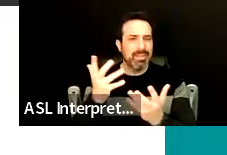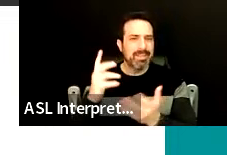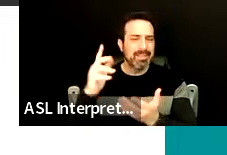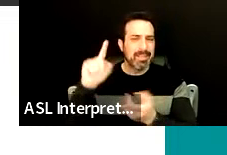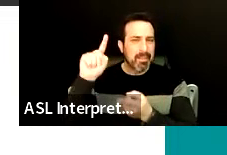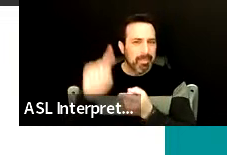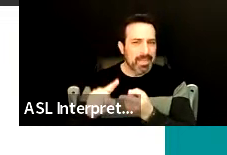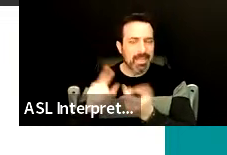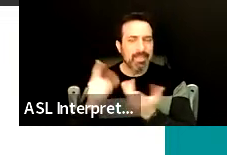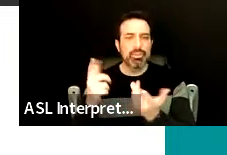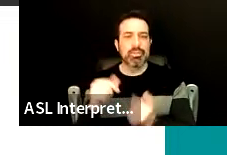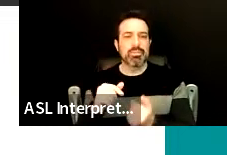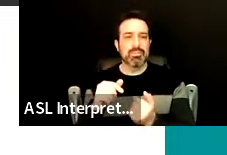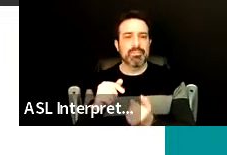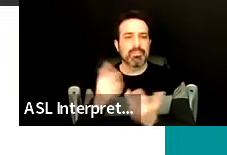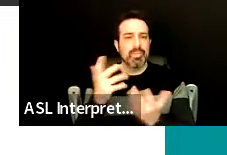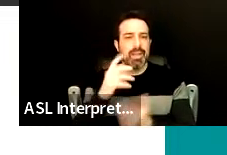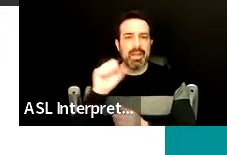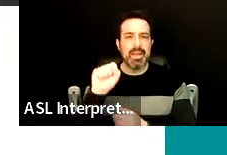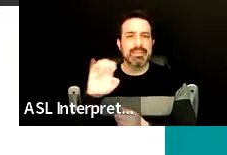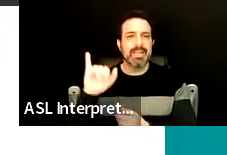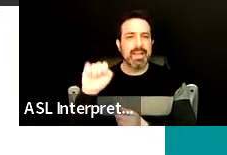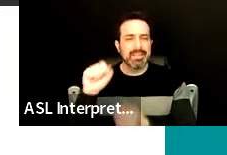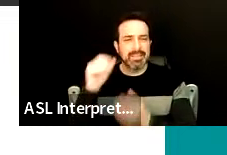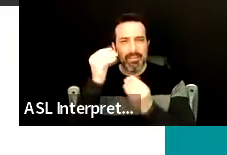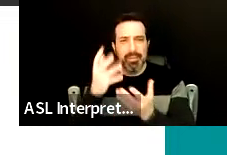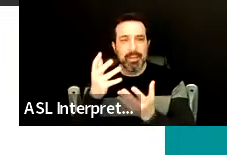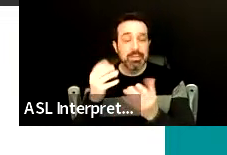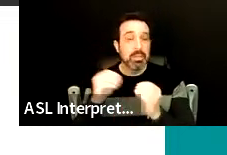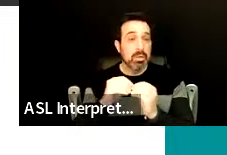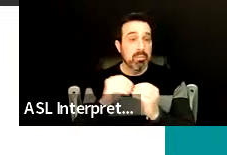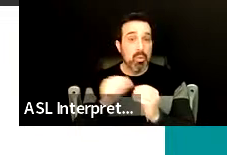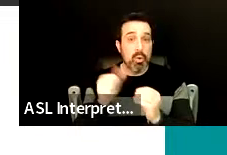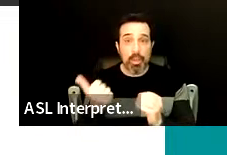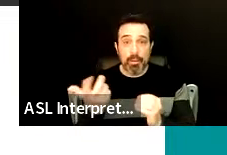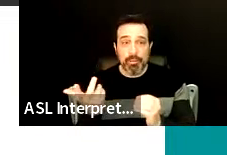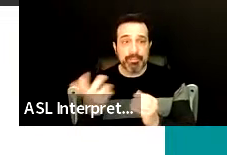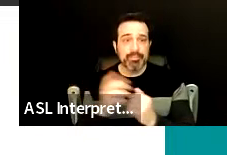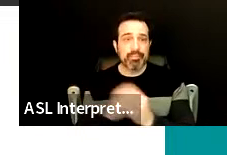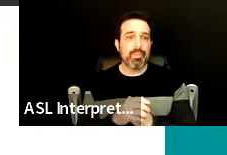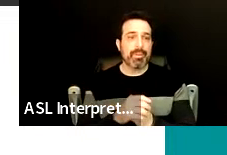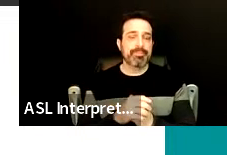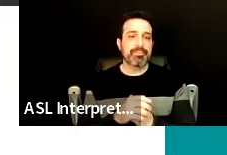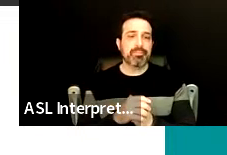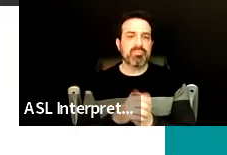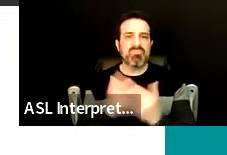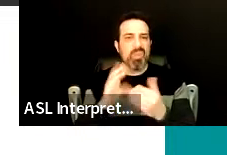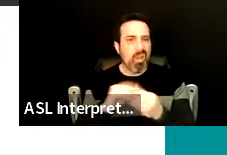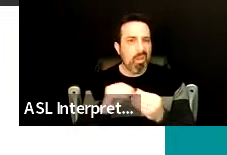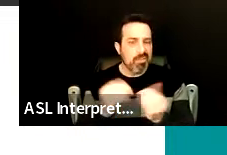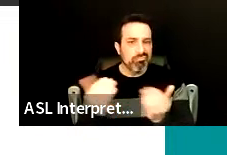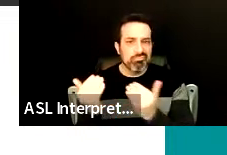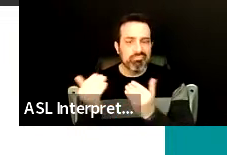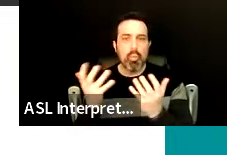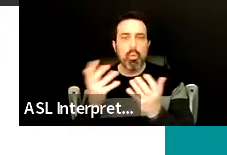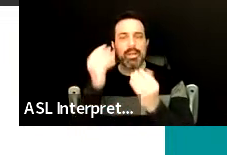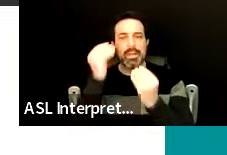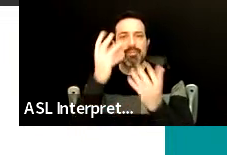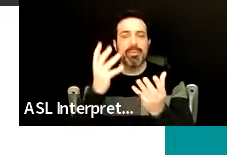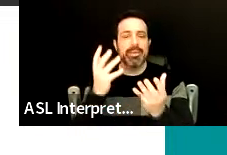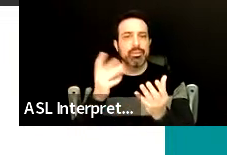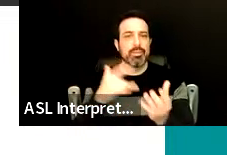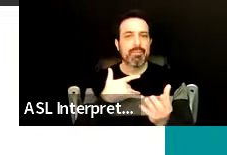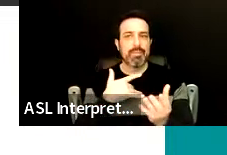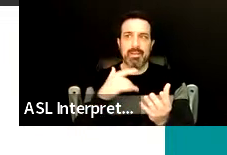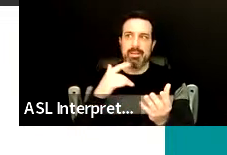comments on draft supplemental EIS information. Anything else? What information do you believe is most important